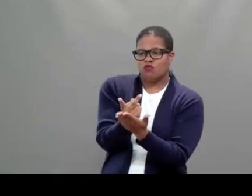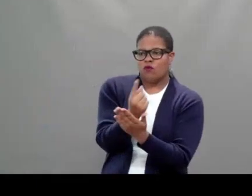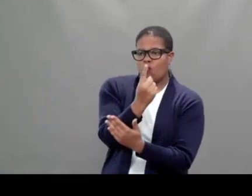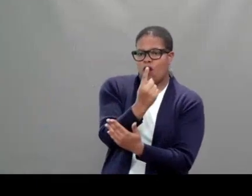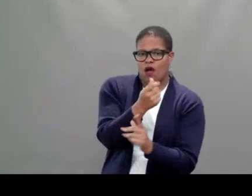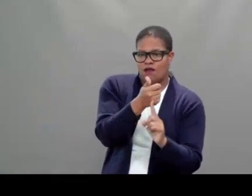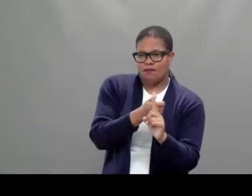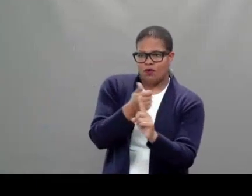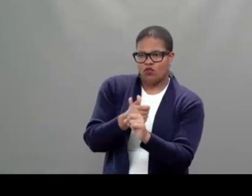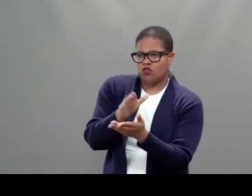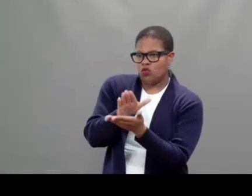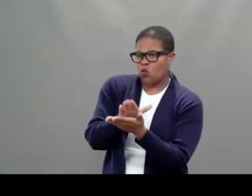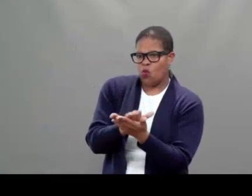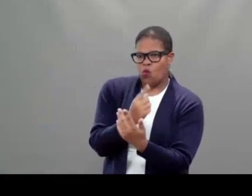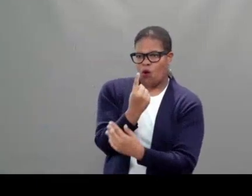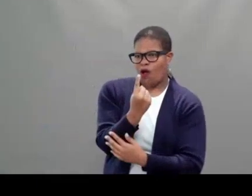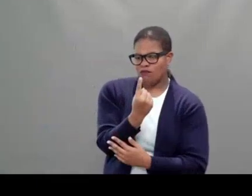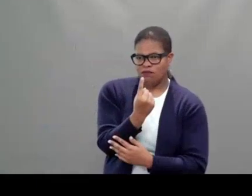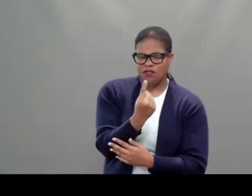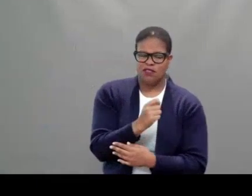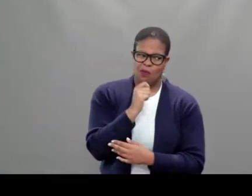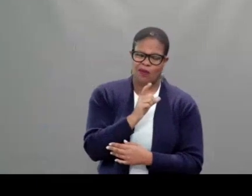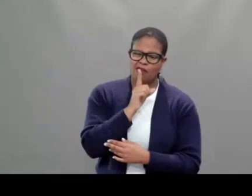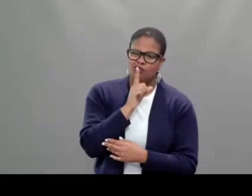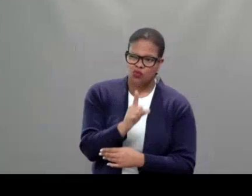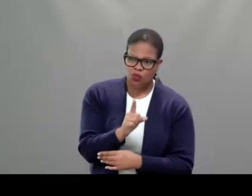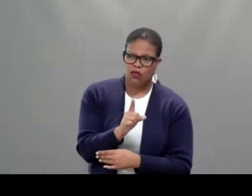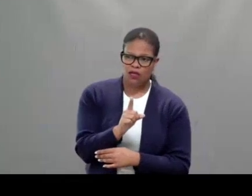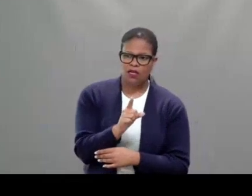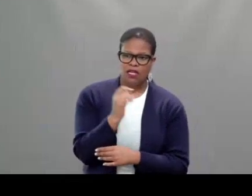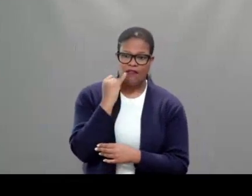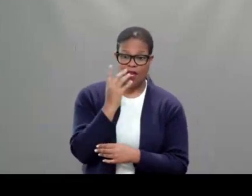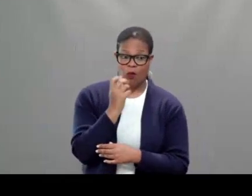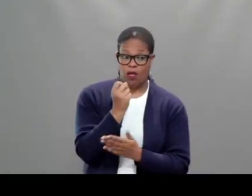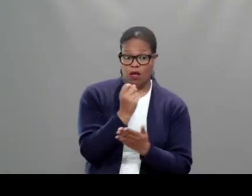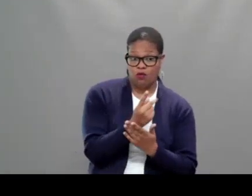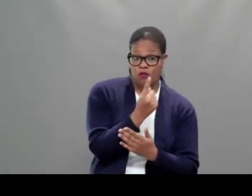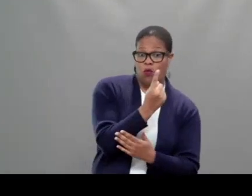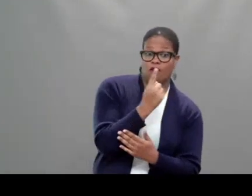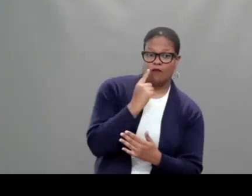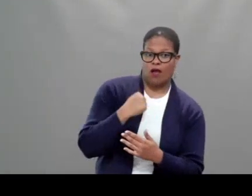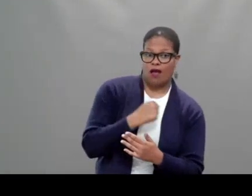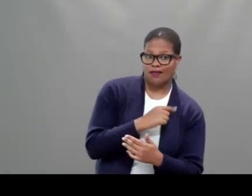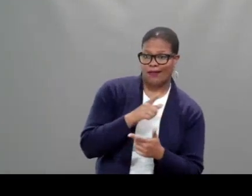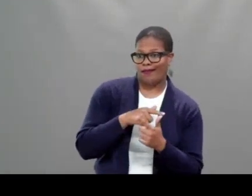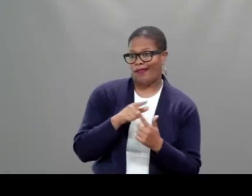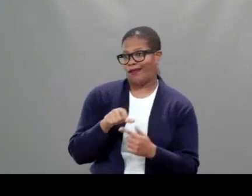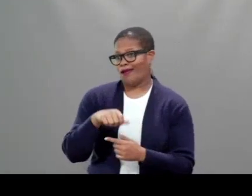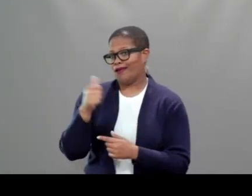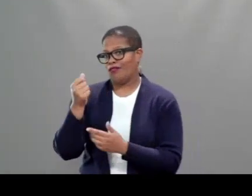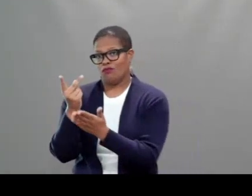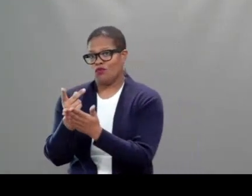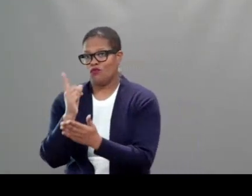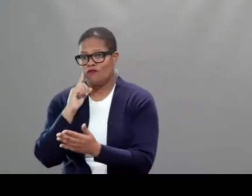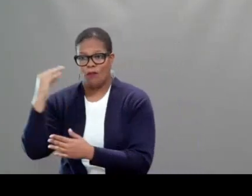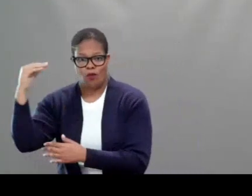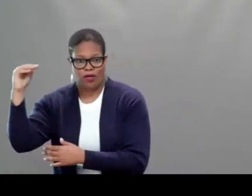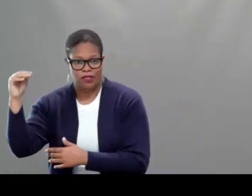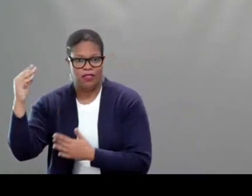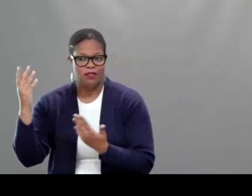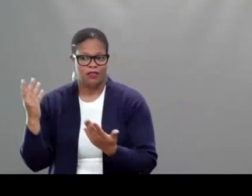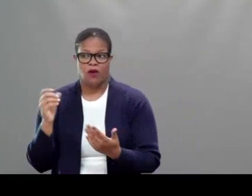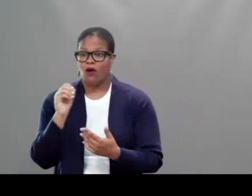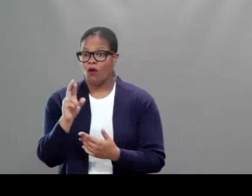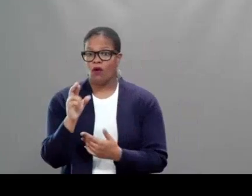school. So I'm not sure if they'll approve one for us and maybe another one for